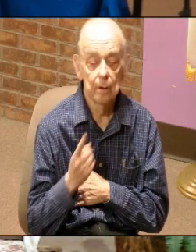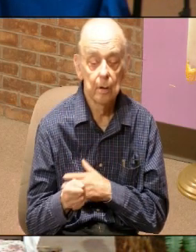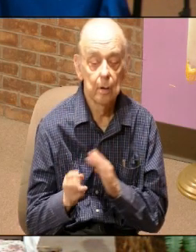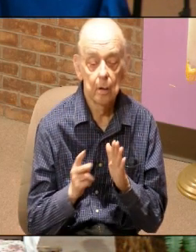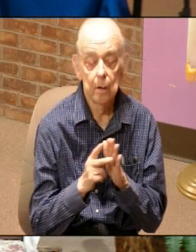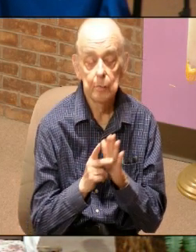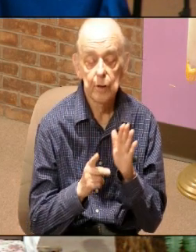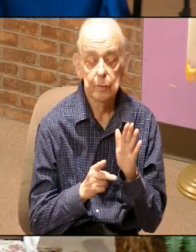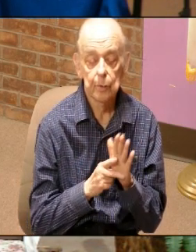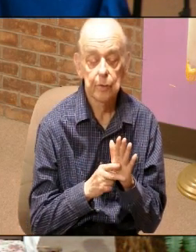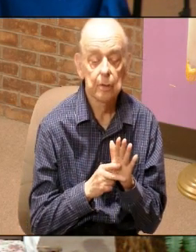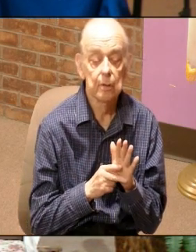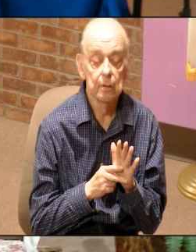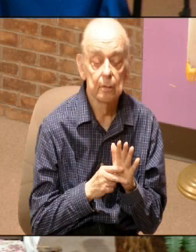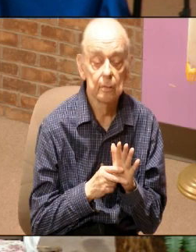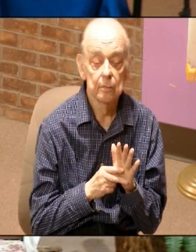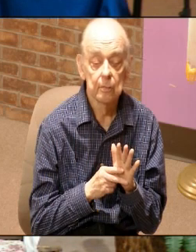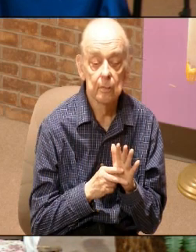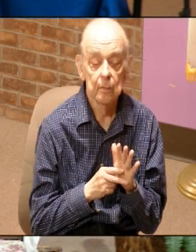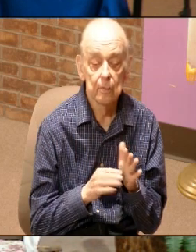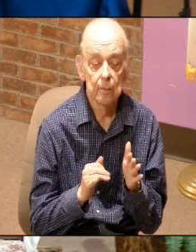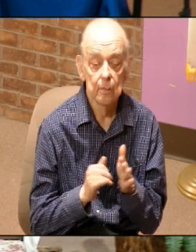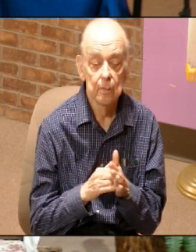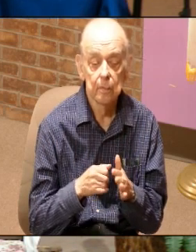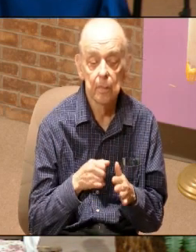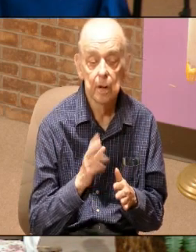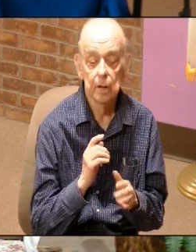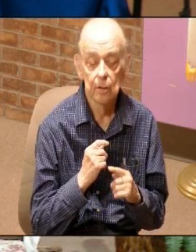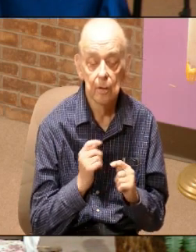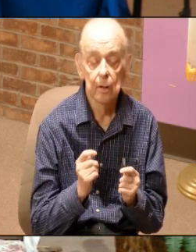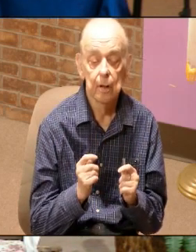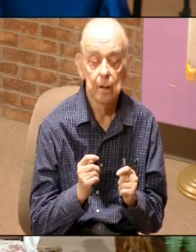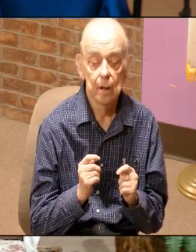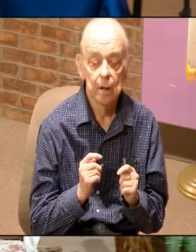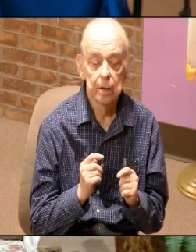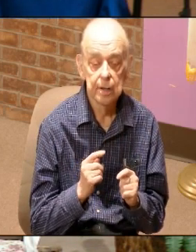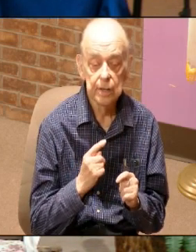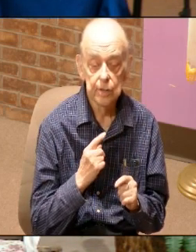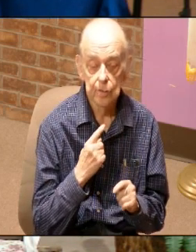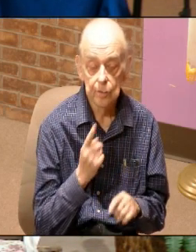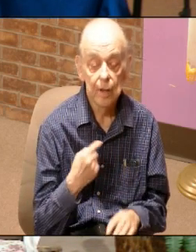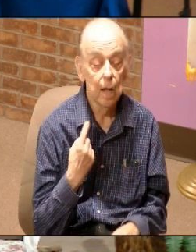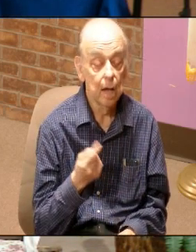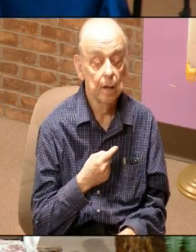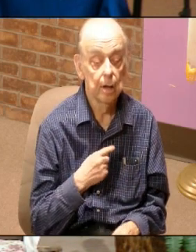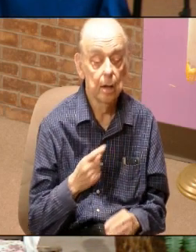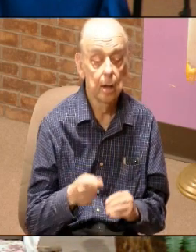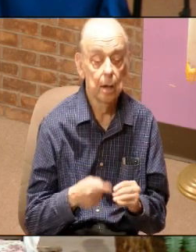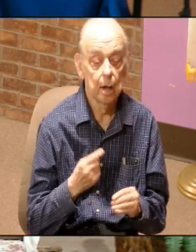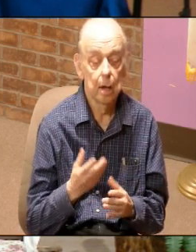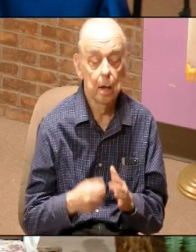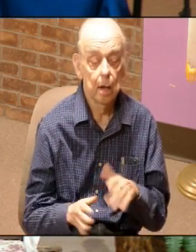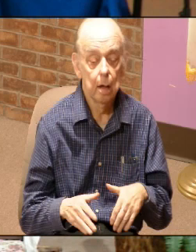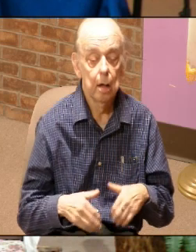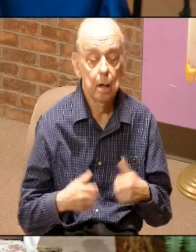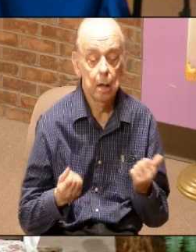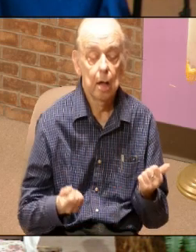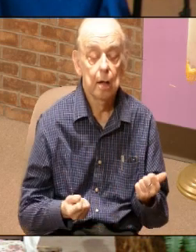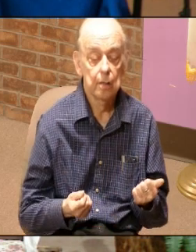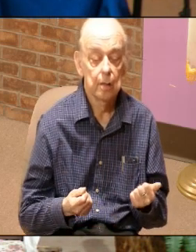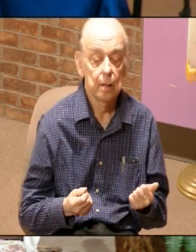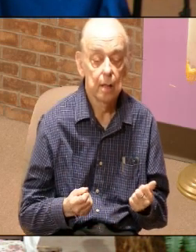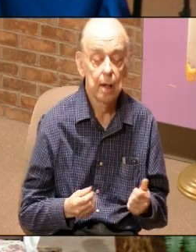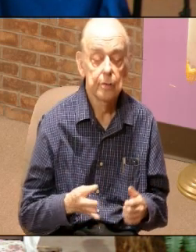principles that God is trying to tell us out of the lives of these three